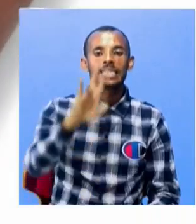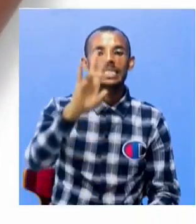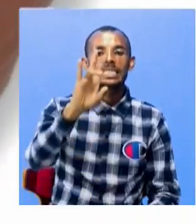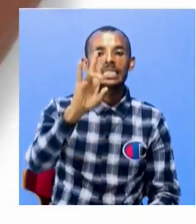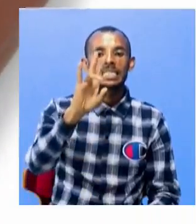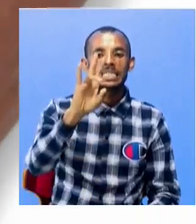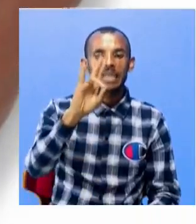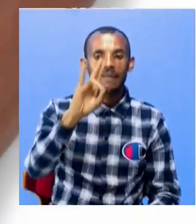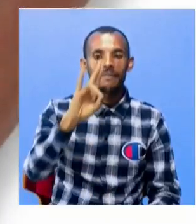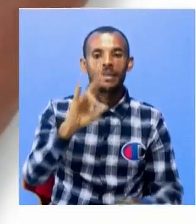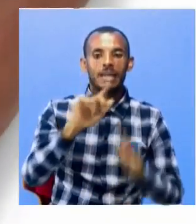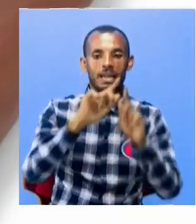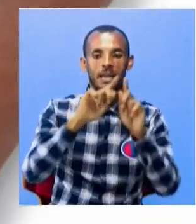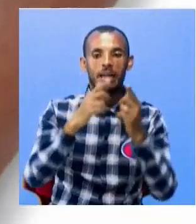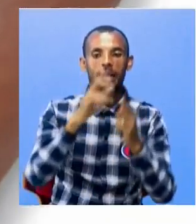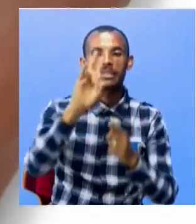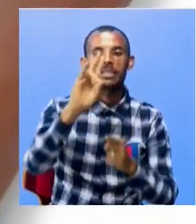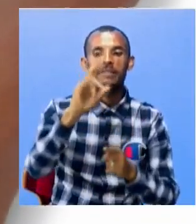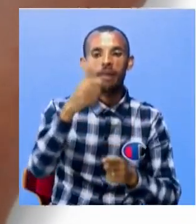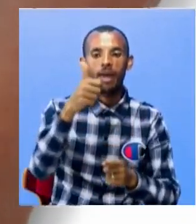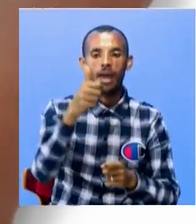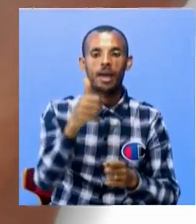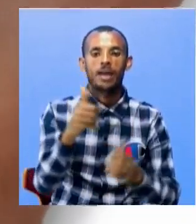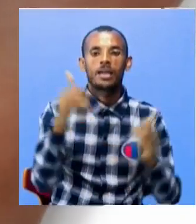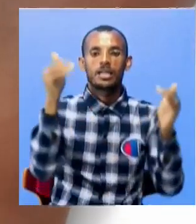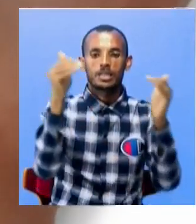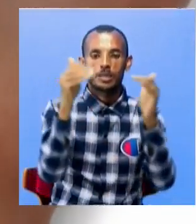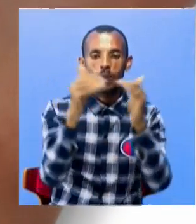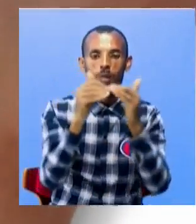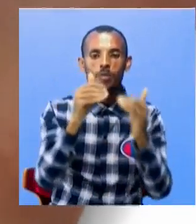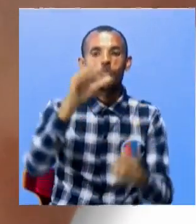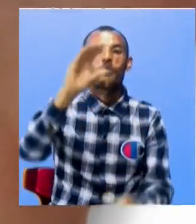7A is 50.